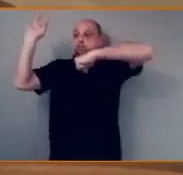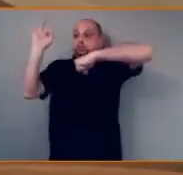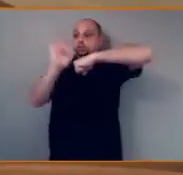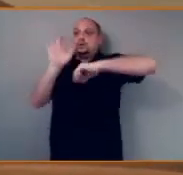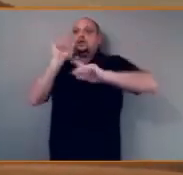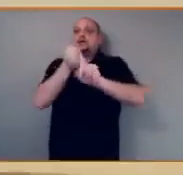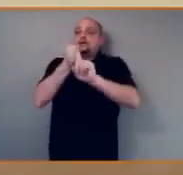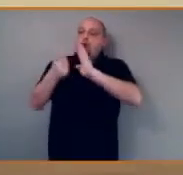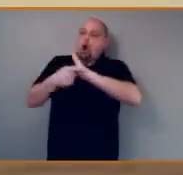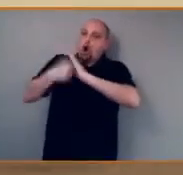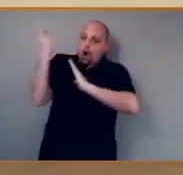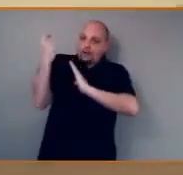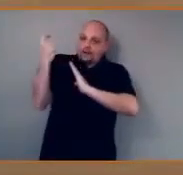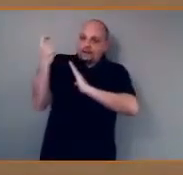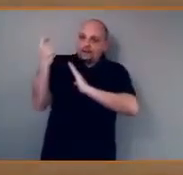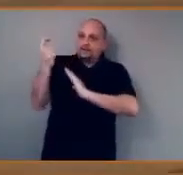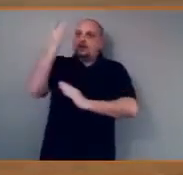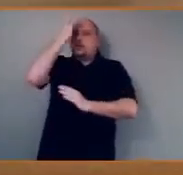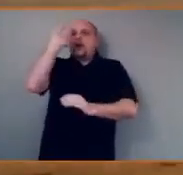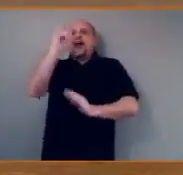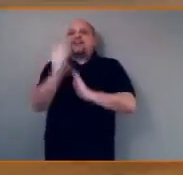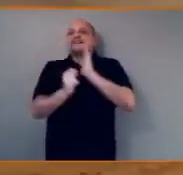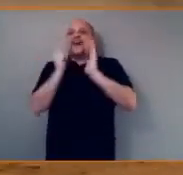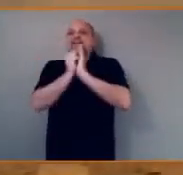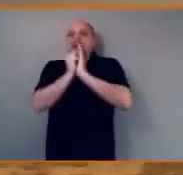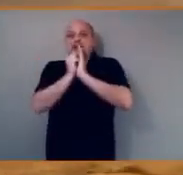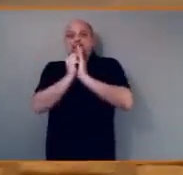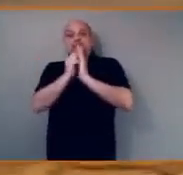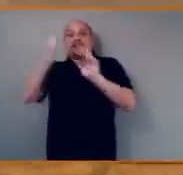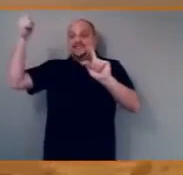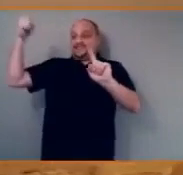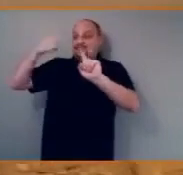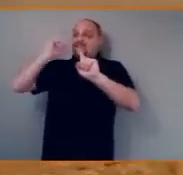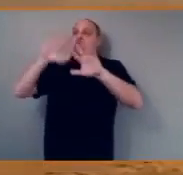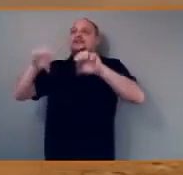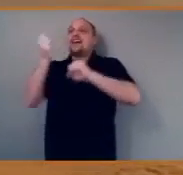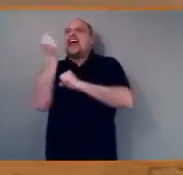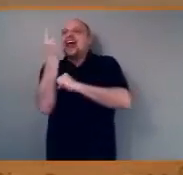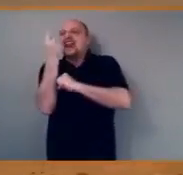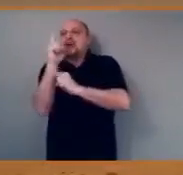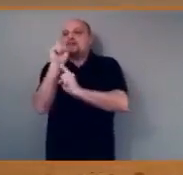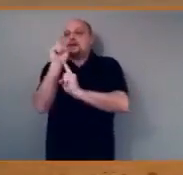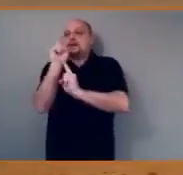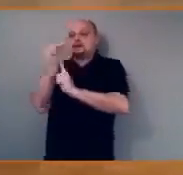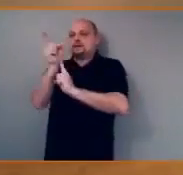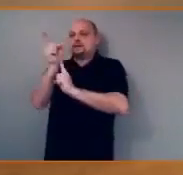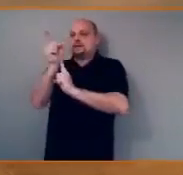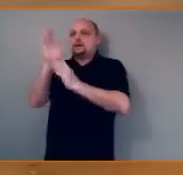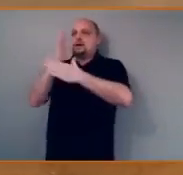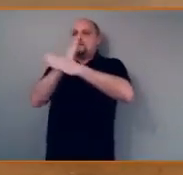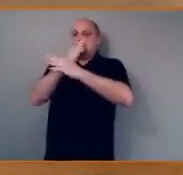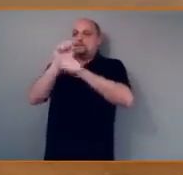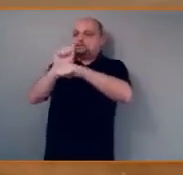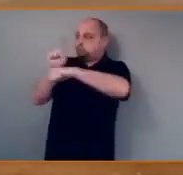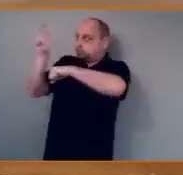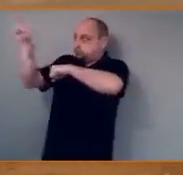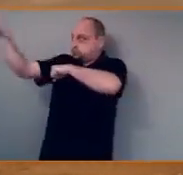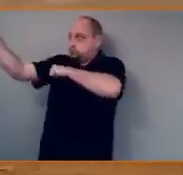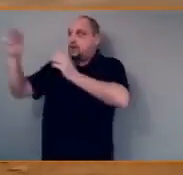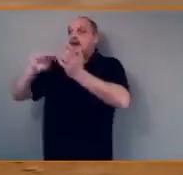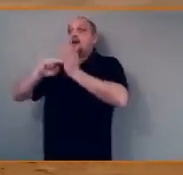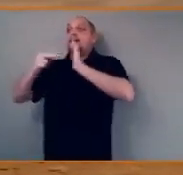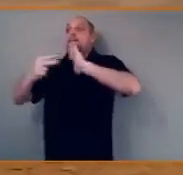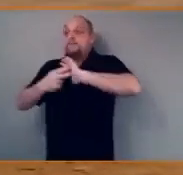process because at that time, a signal would have taken 11 minutes or so to be received between the two planets. So we have to account for that in